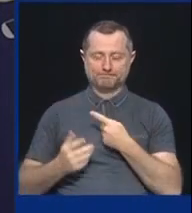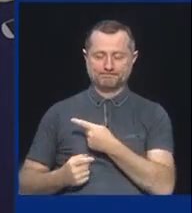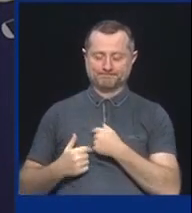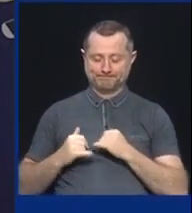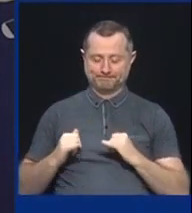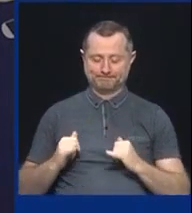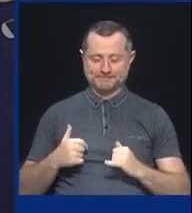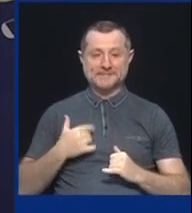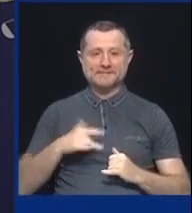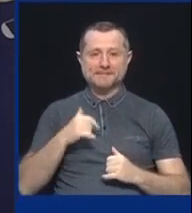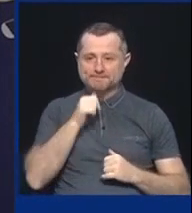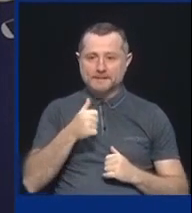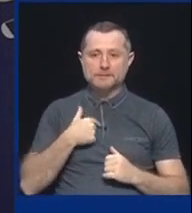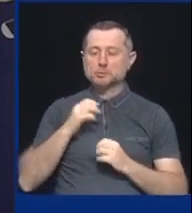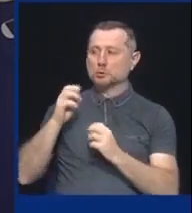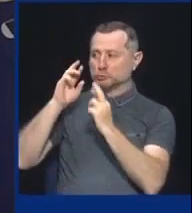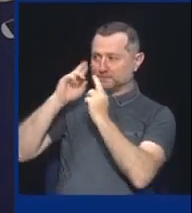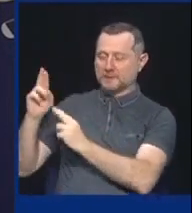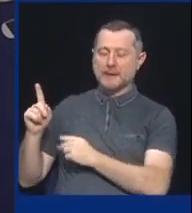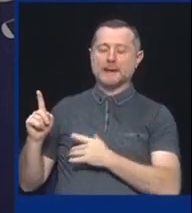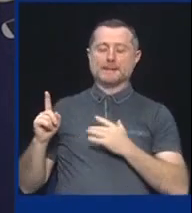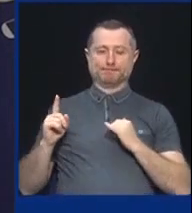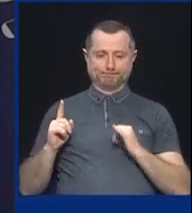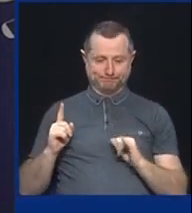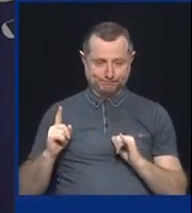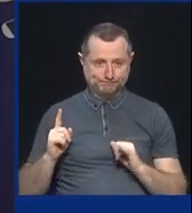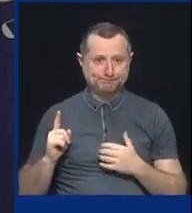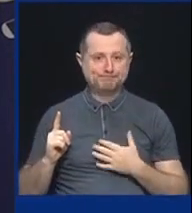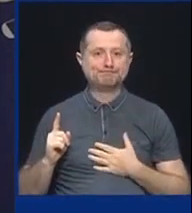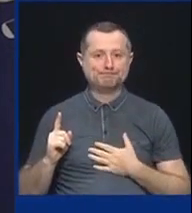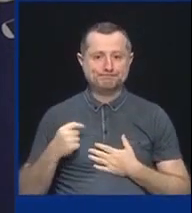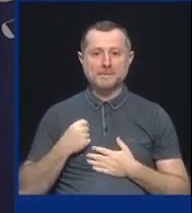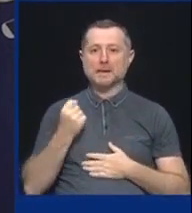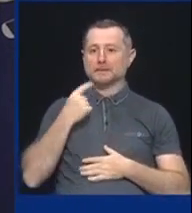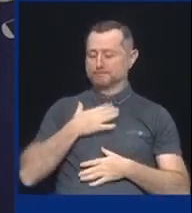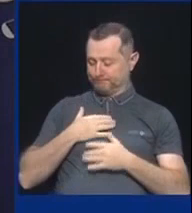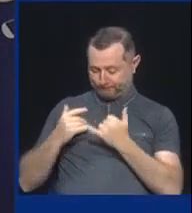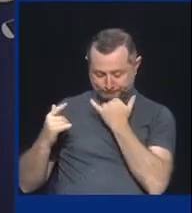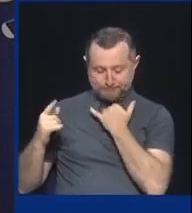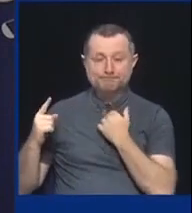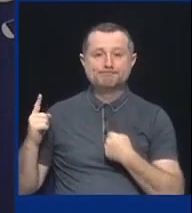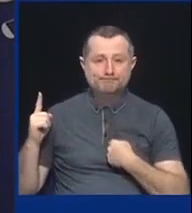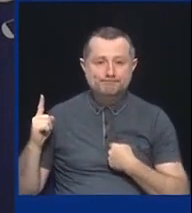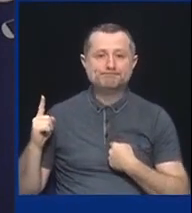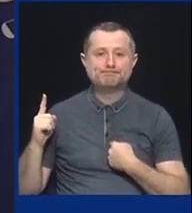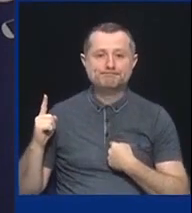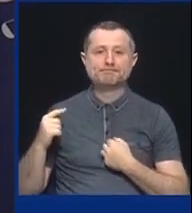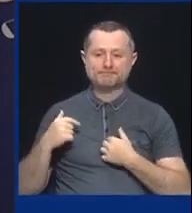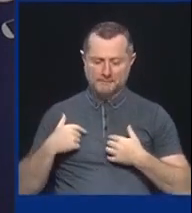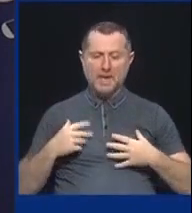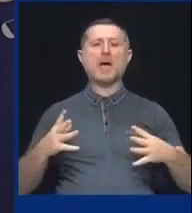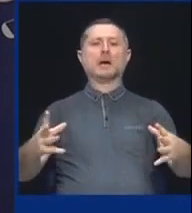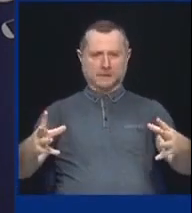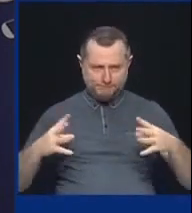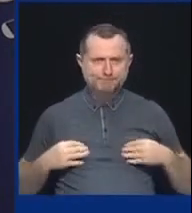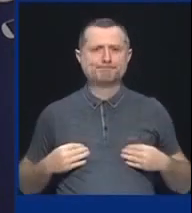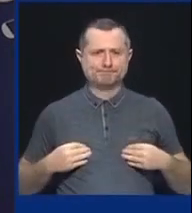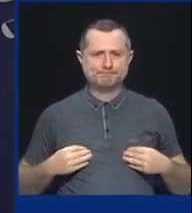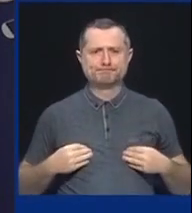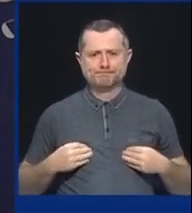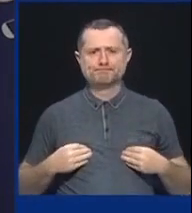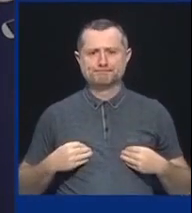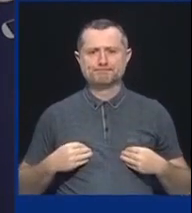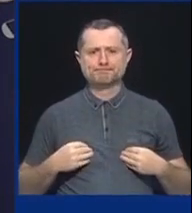disrespectful. It was a mistake, plain and simple. I have no other words to explain